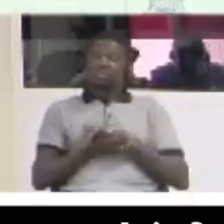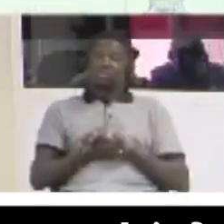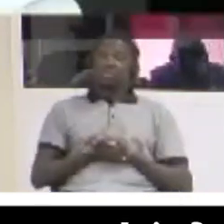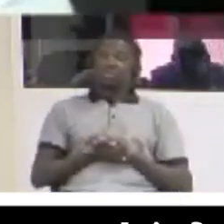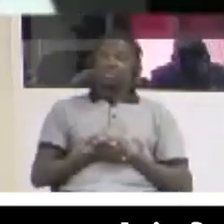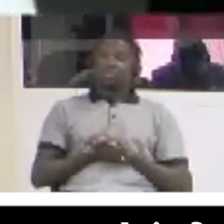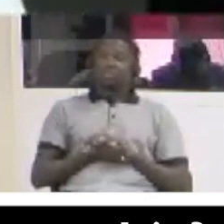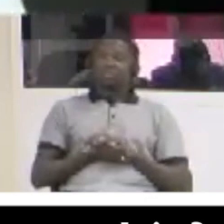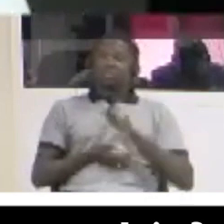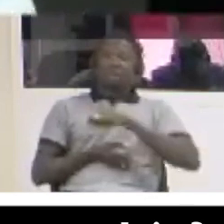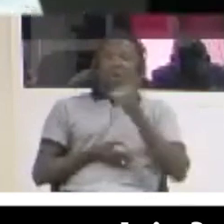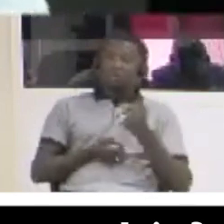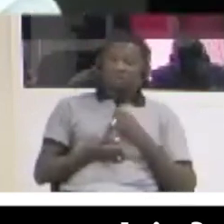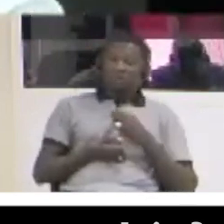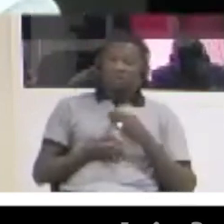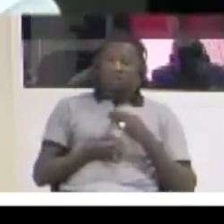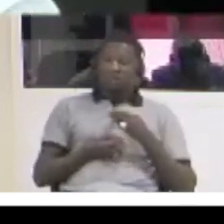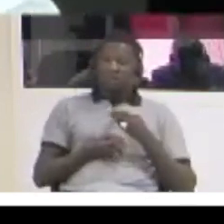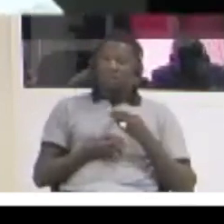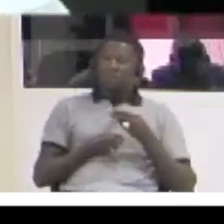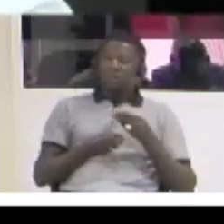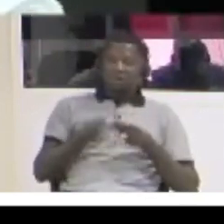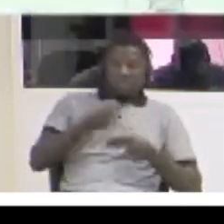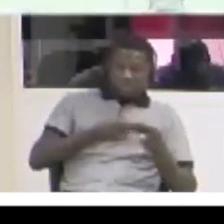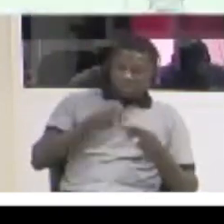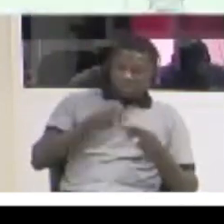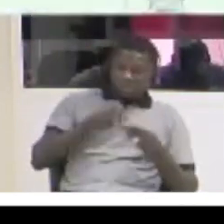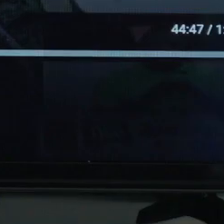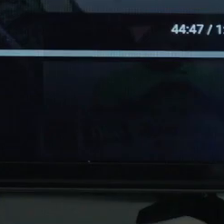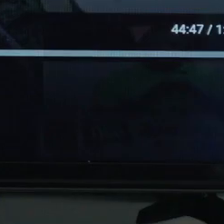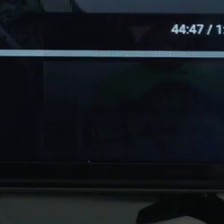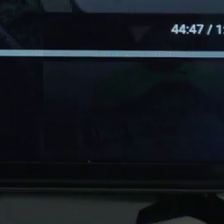And how about the trafficking in cannabis? It